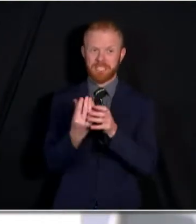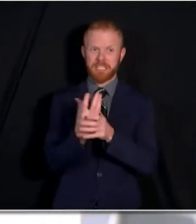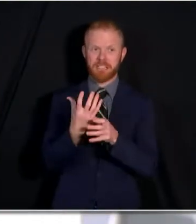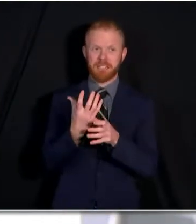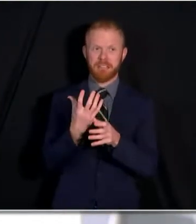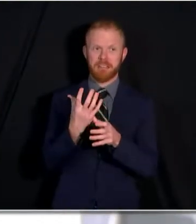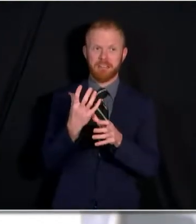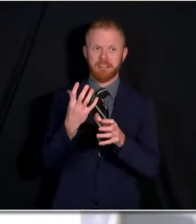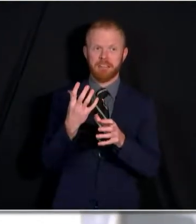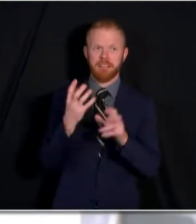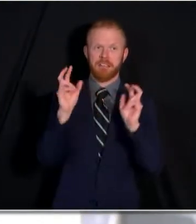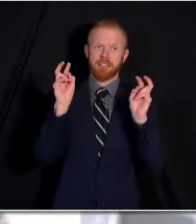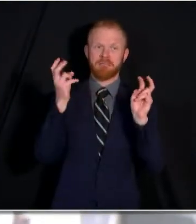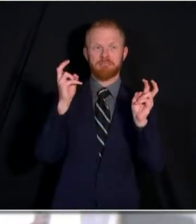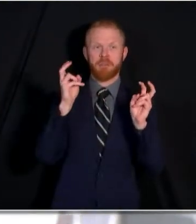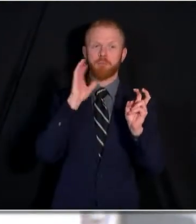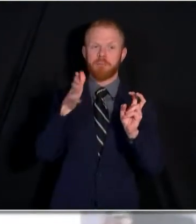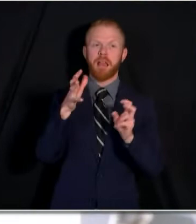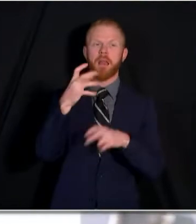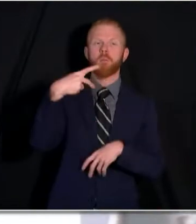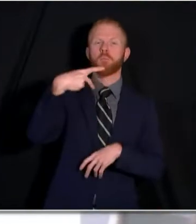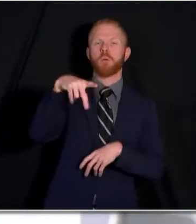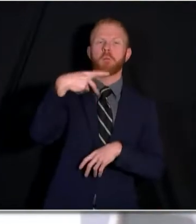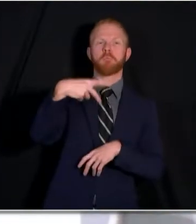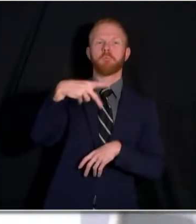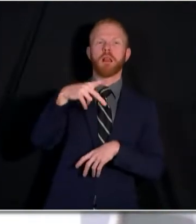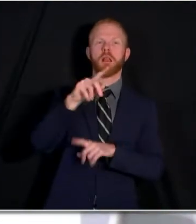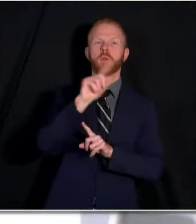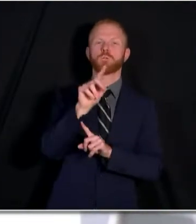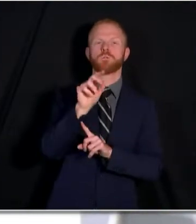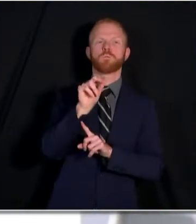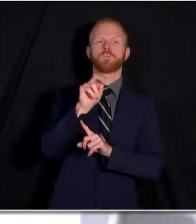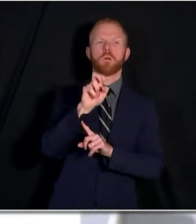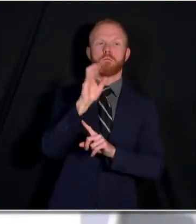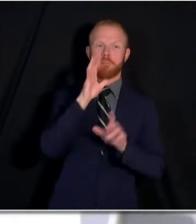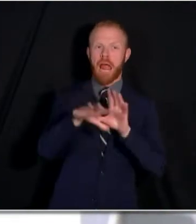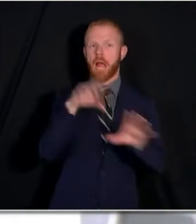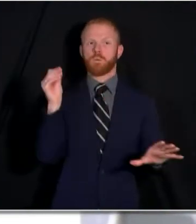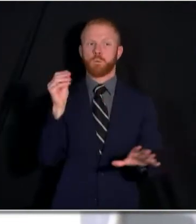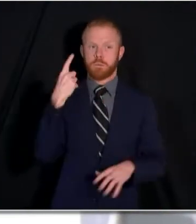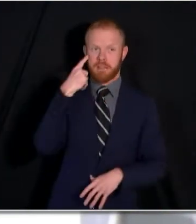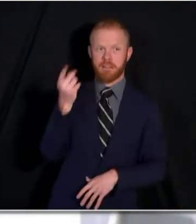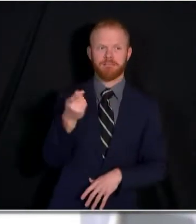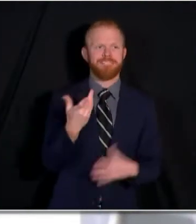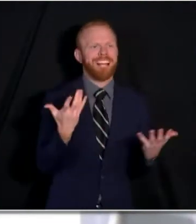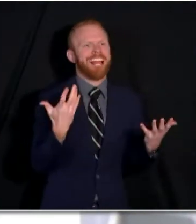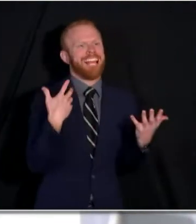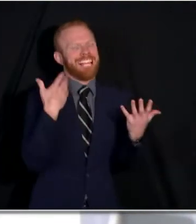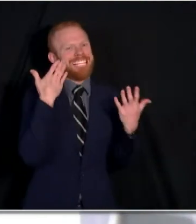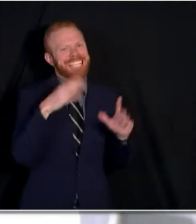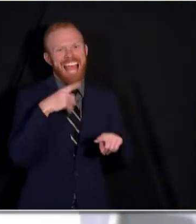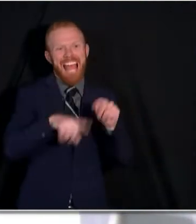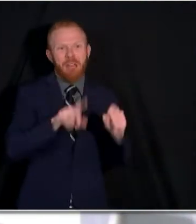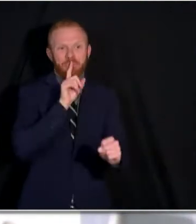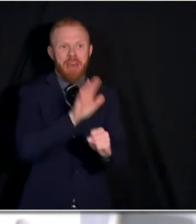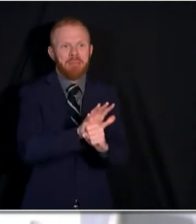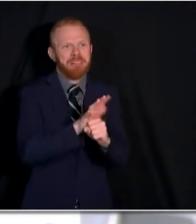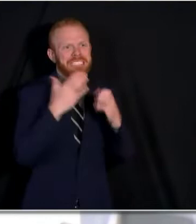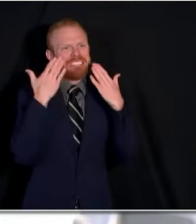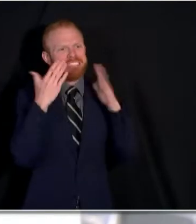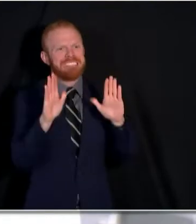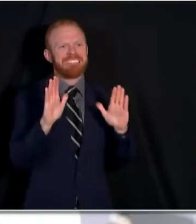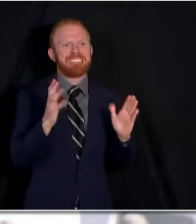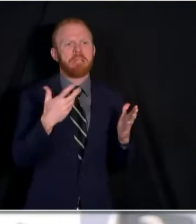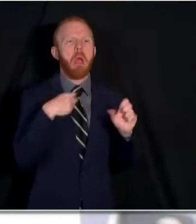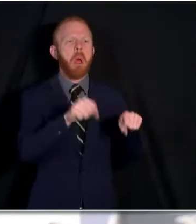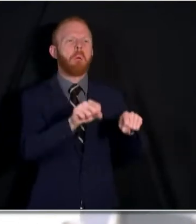it's one thing I've learned is be careful how you, well, it's hard to predict